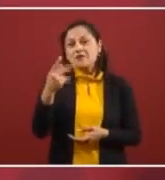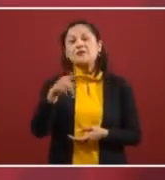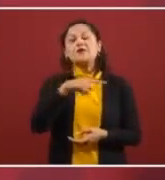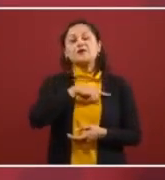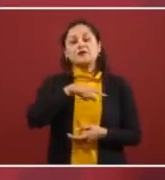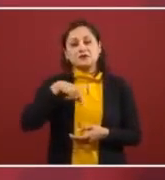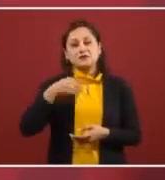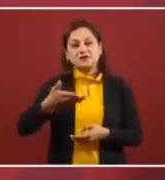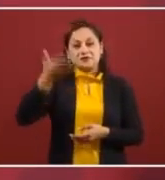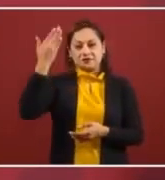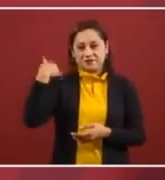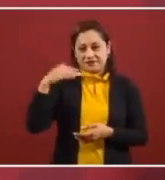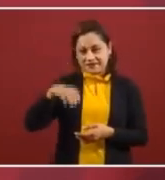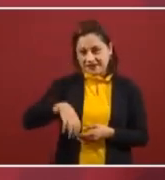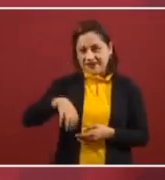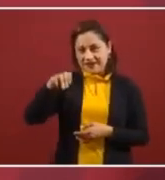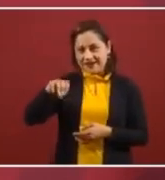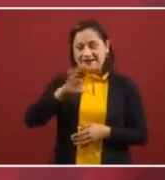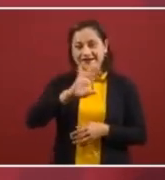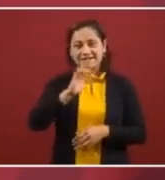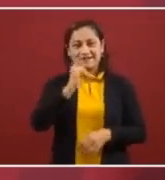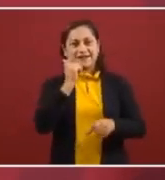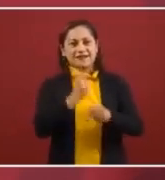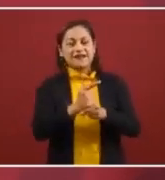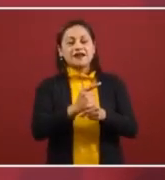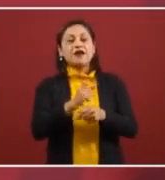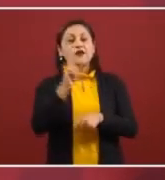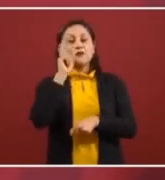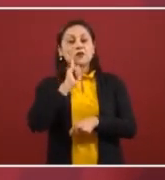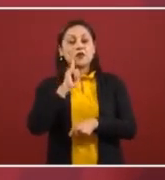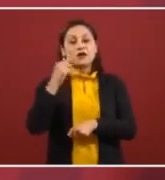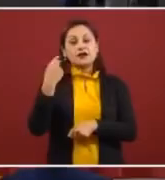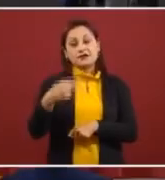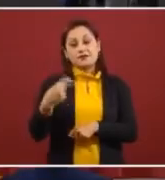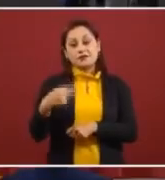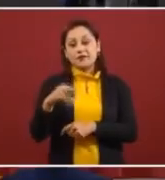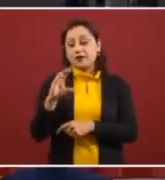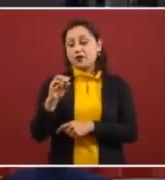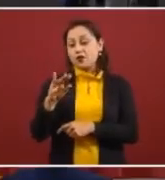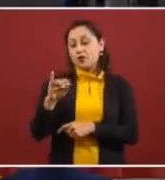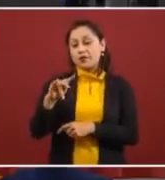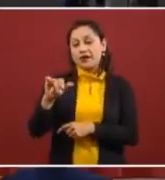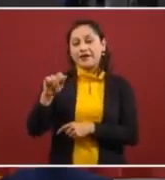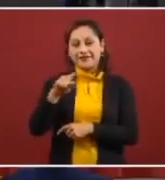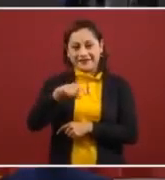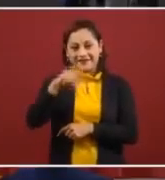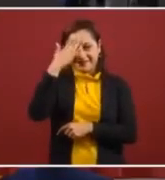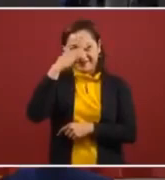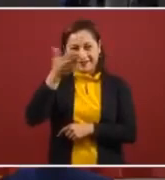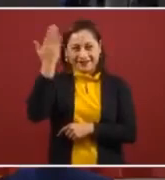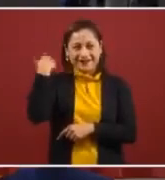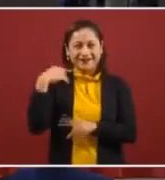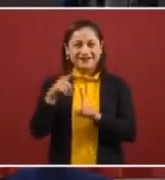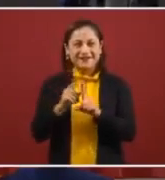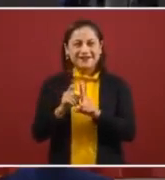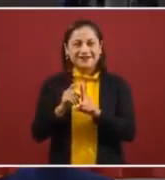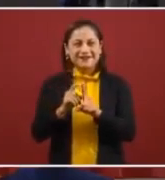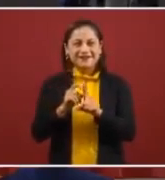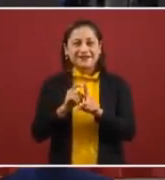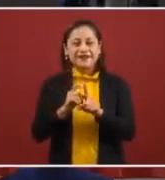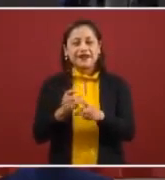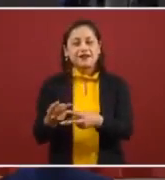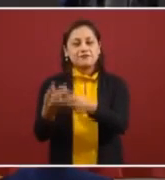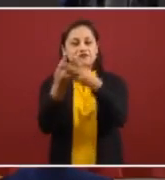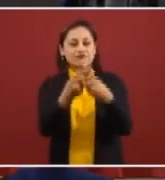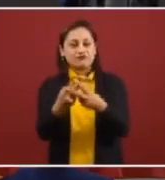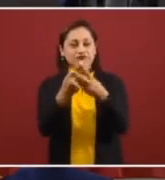So va a ser nuestra señorita Cometa, que le pone estrellitas a Orsan y a Lagaz como categorías. So now they're